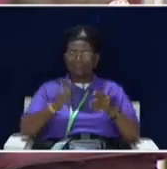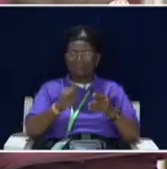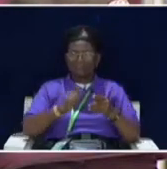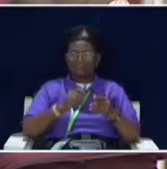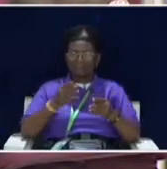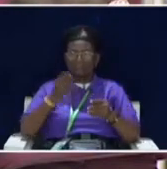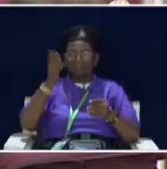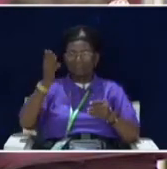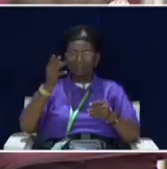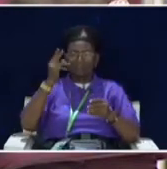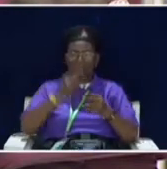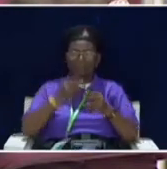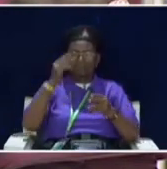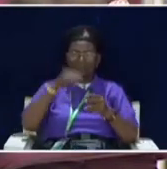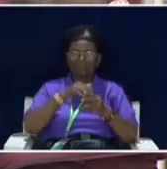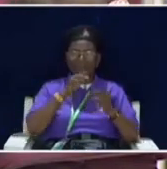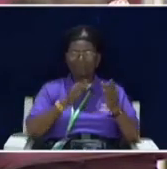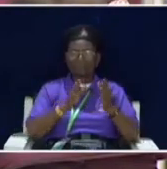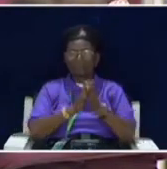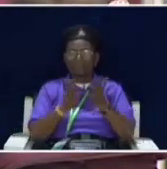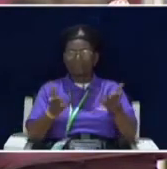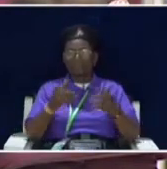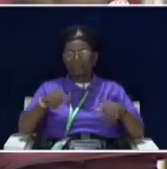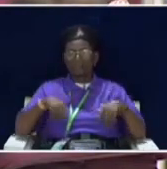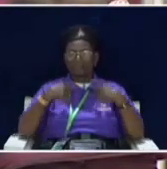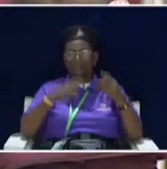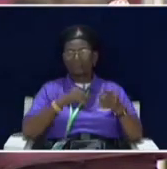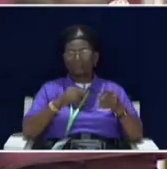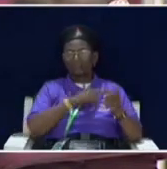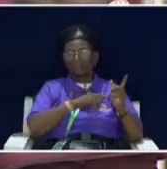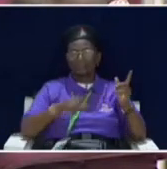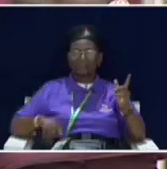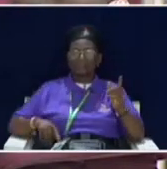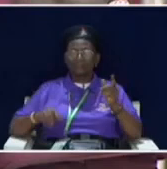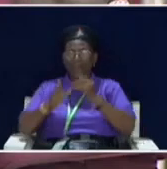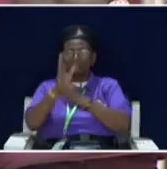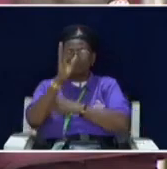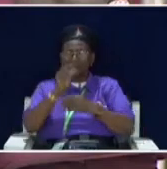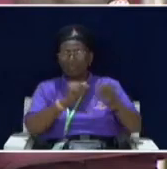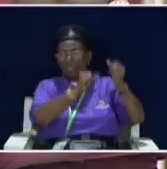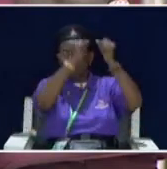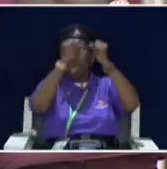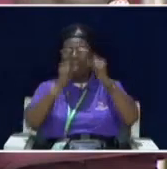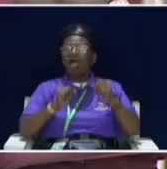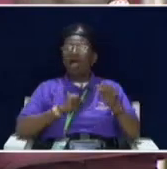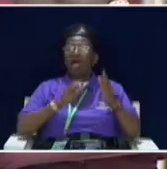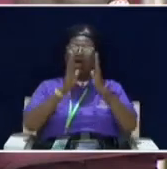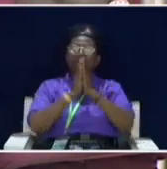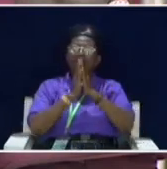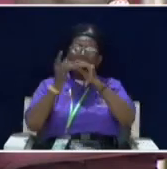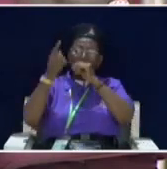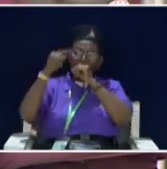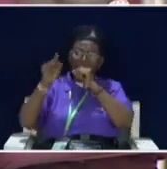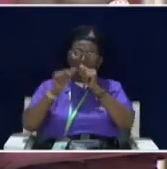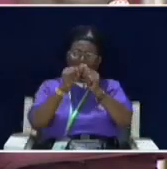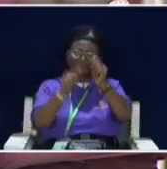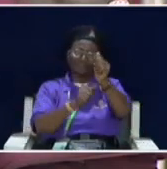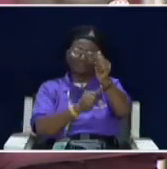of life. And Lord God Almighty, I pray for backsliders too, that you will take them